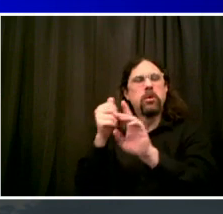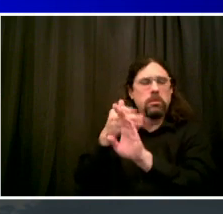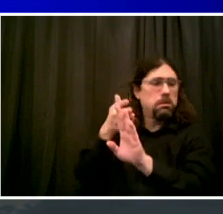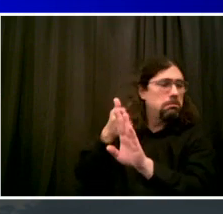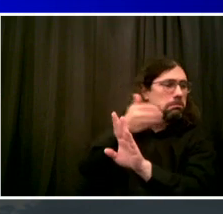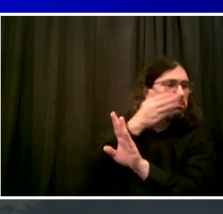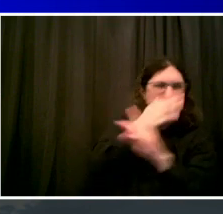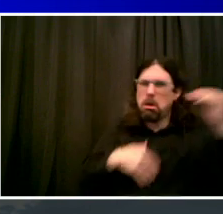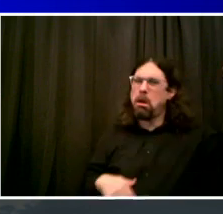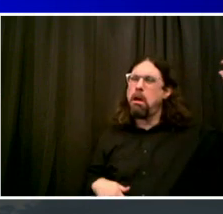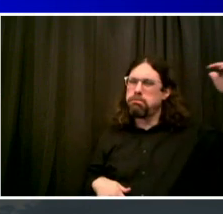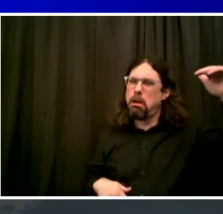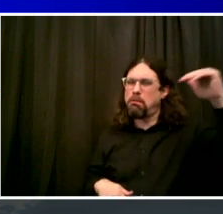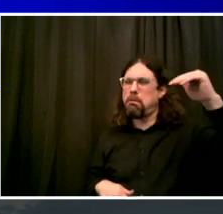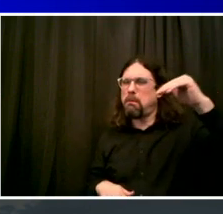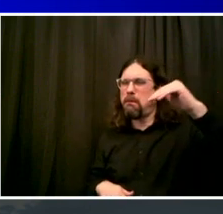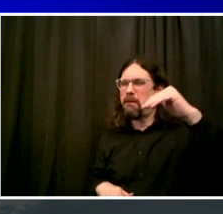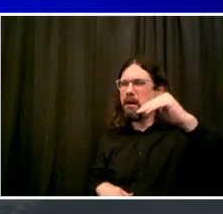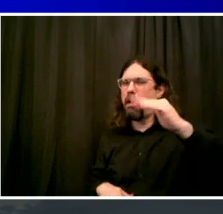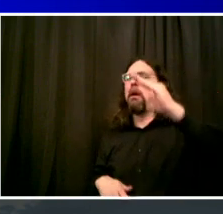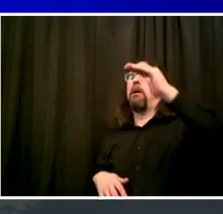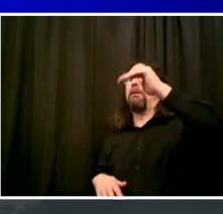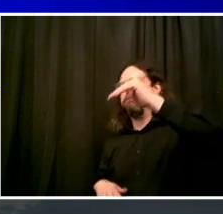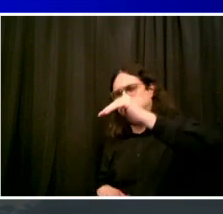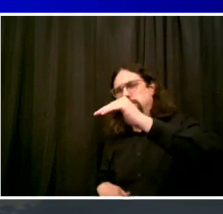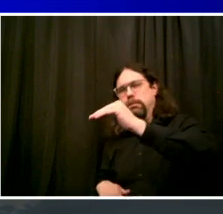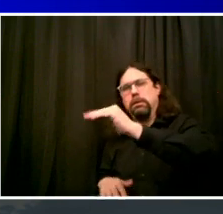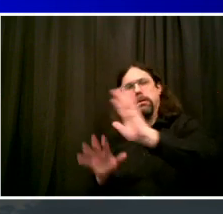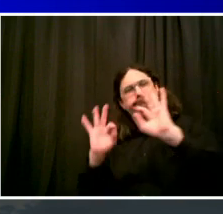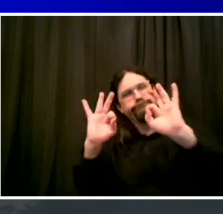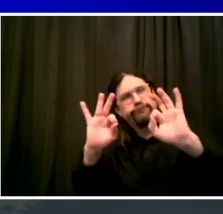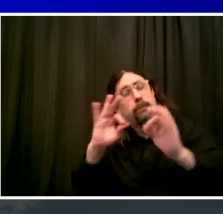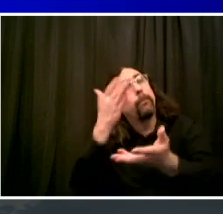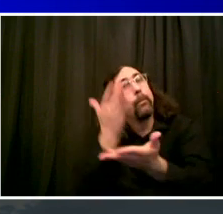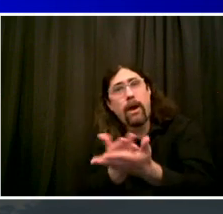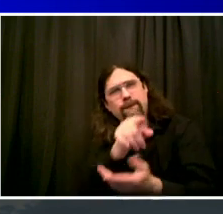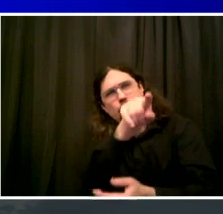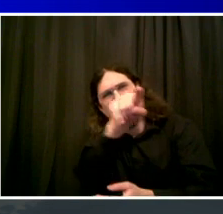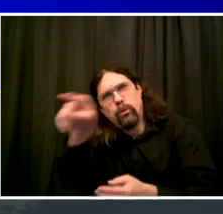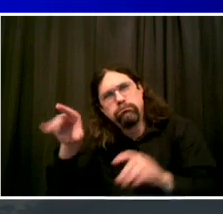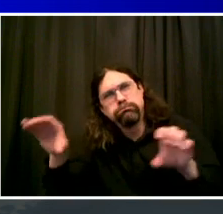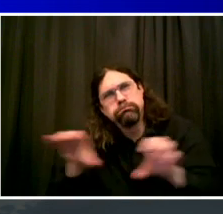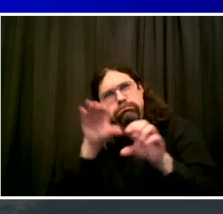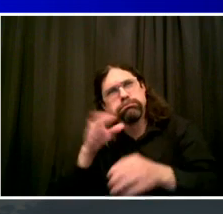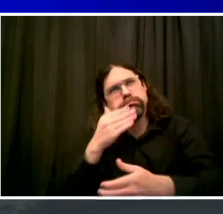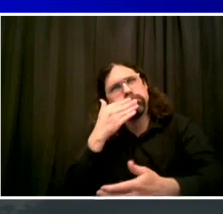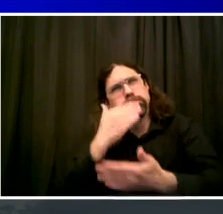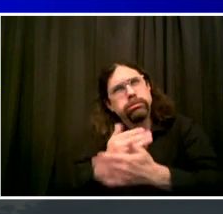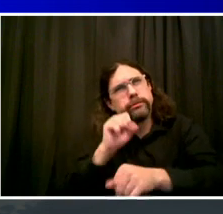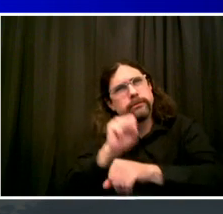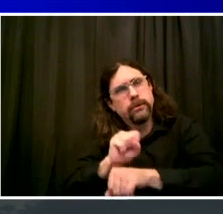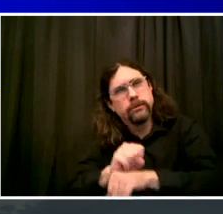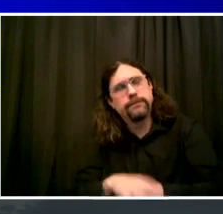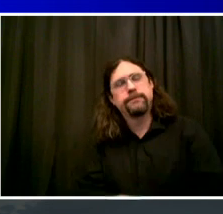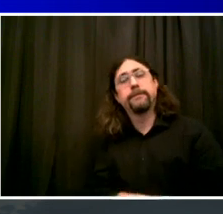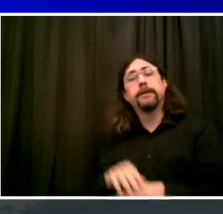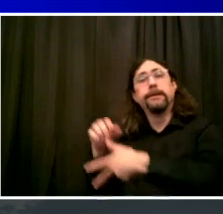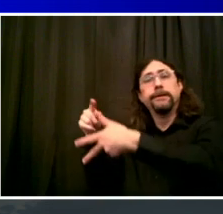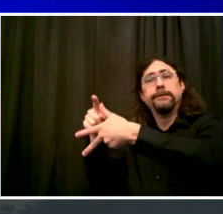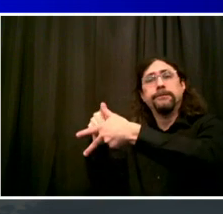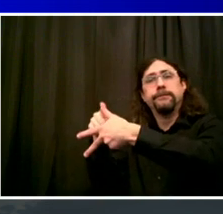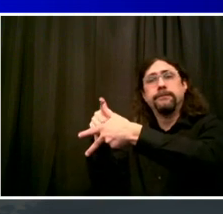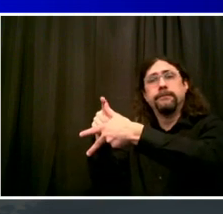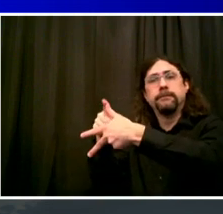So indicator 1, daily number of people admitted to hospitals for suspected COVID-19, that is down from 55 to 51.